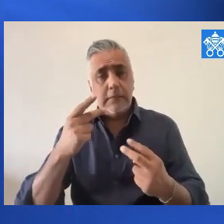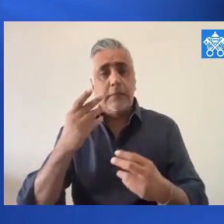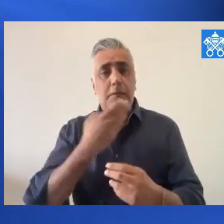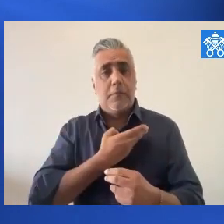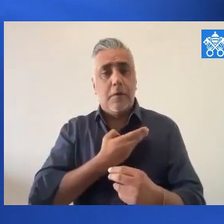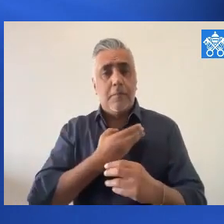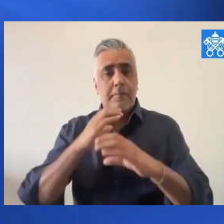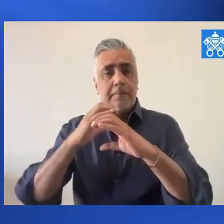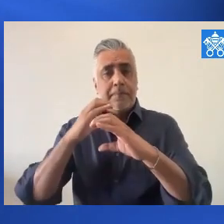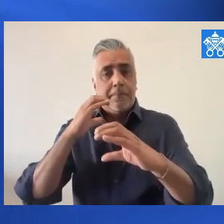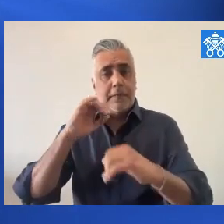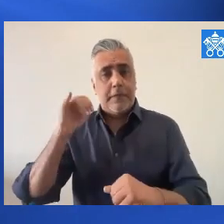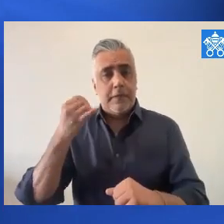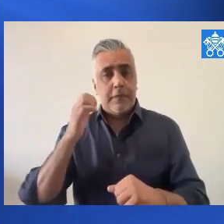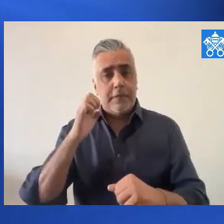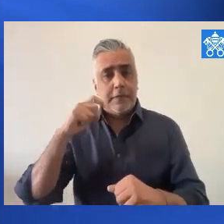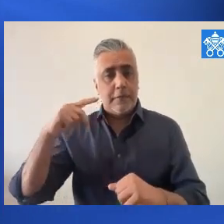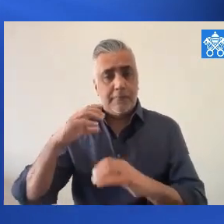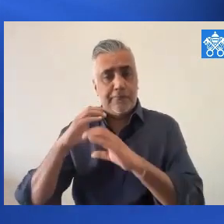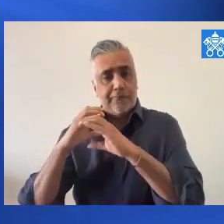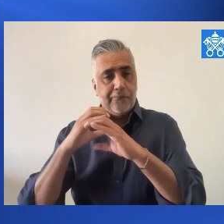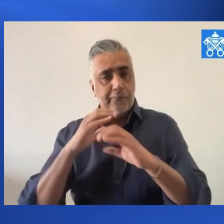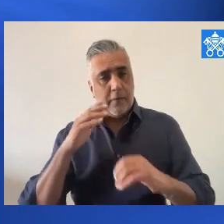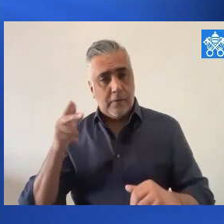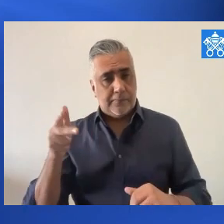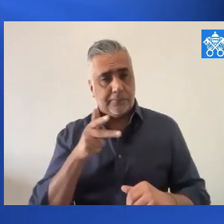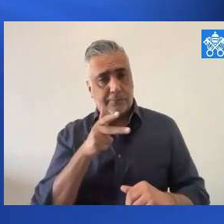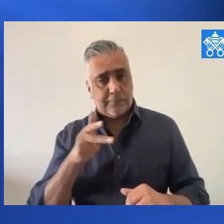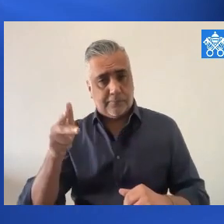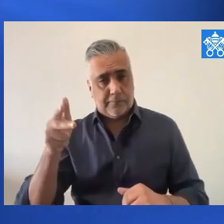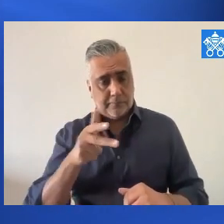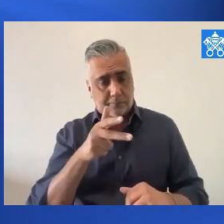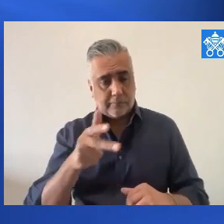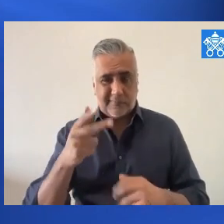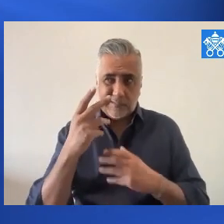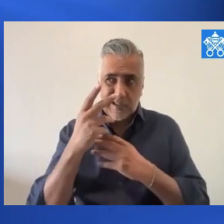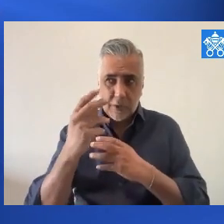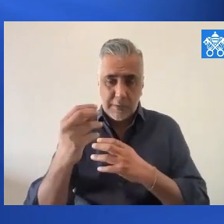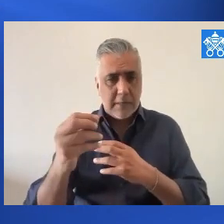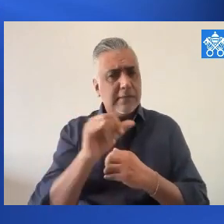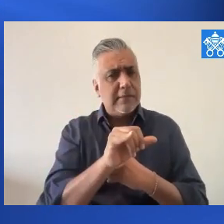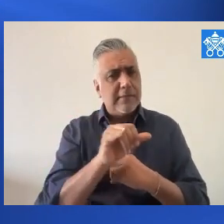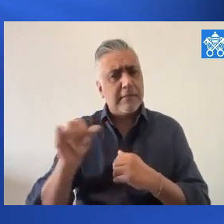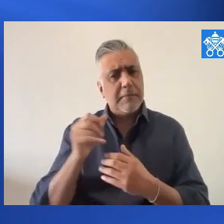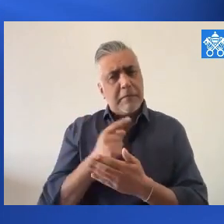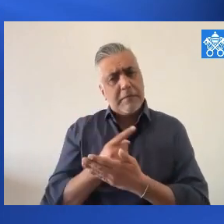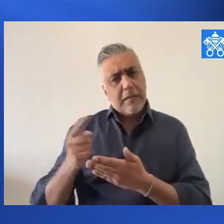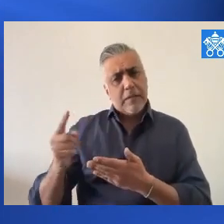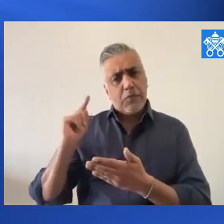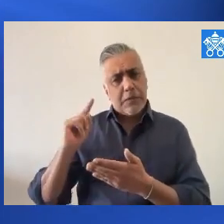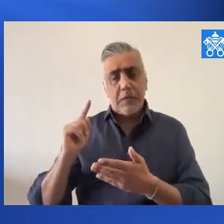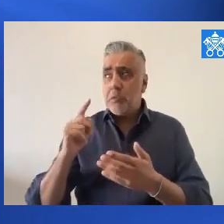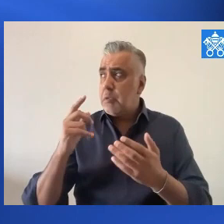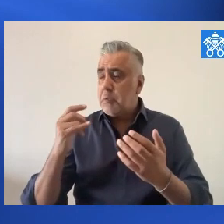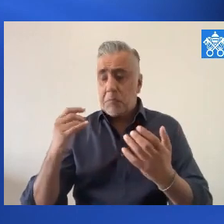viewers, can see Pope Francis there in the Jeep going around the square. The audience is outside today in St. Peter's Square as it